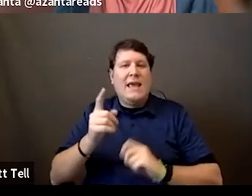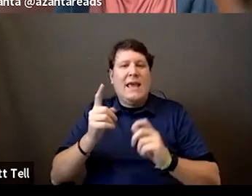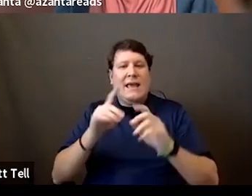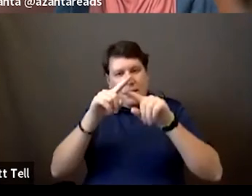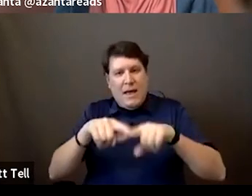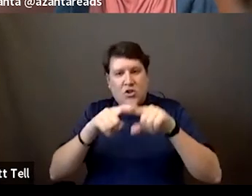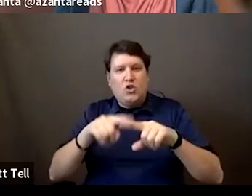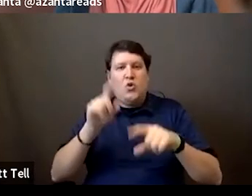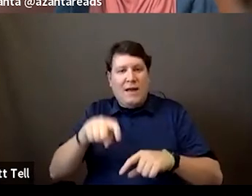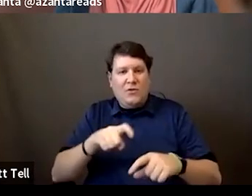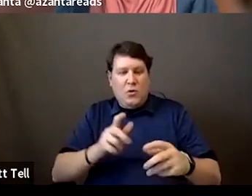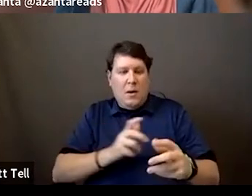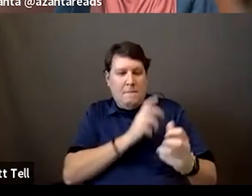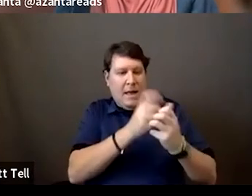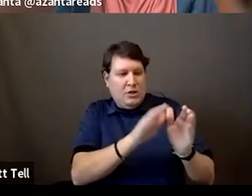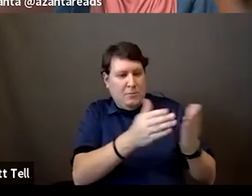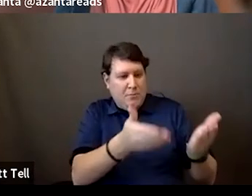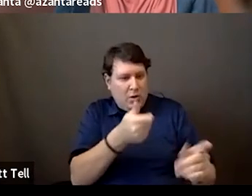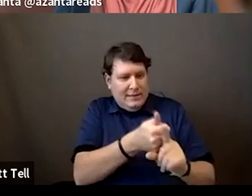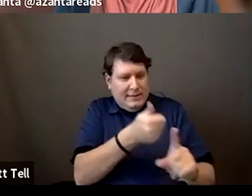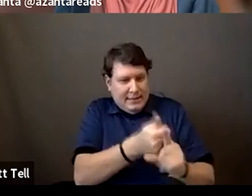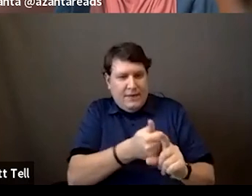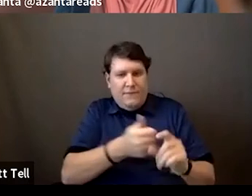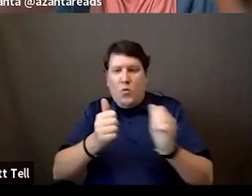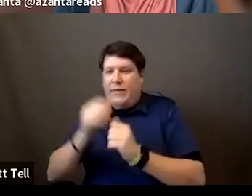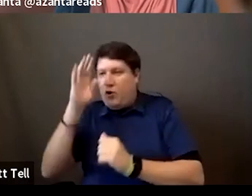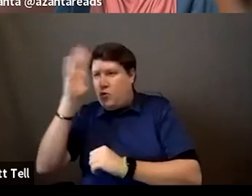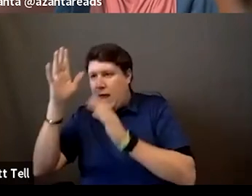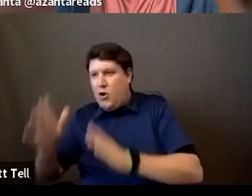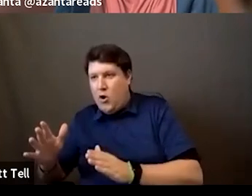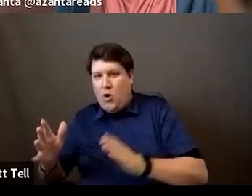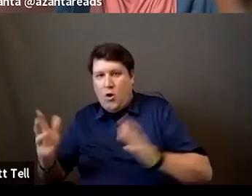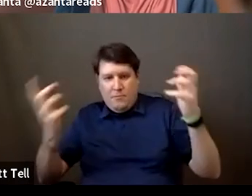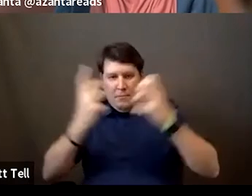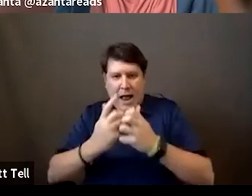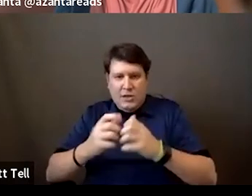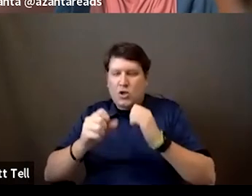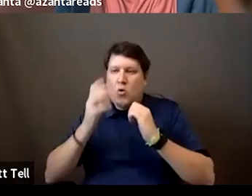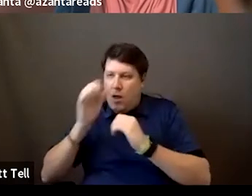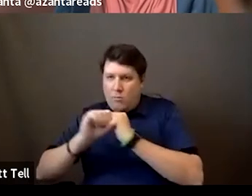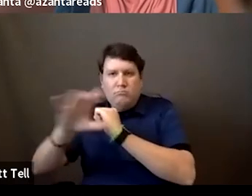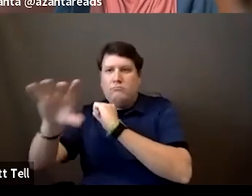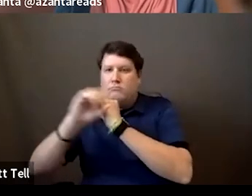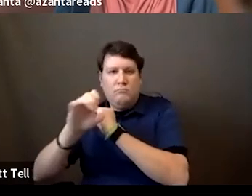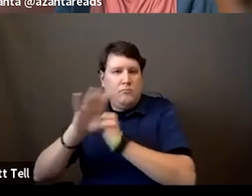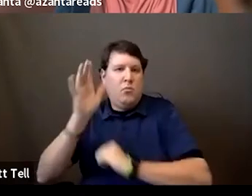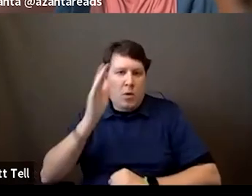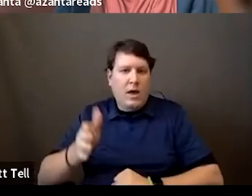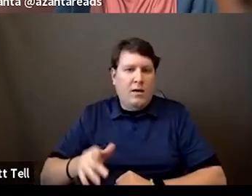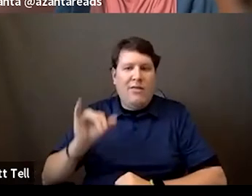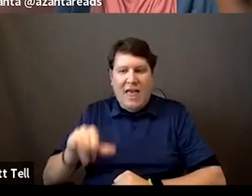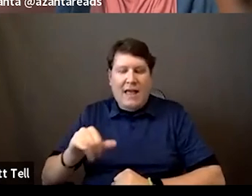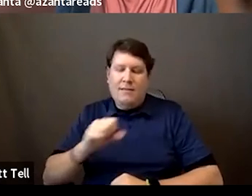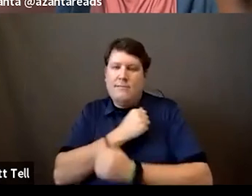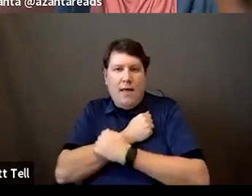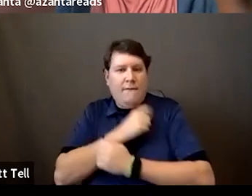book or customizing the book to the creator. And like I was saying earlier, that passion and that genuine love for the book is just going to